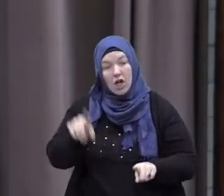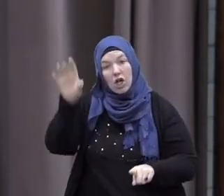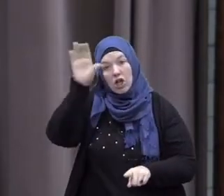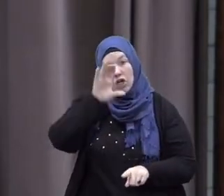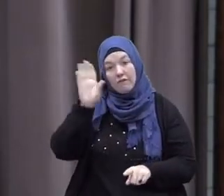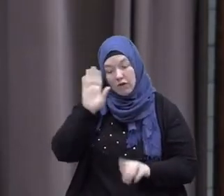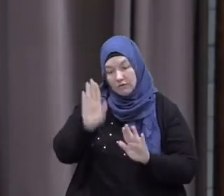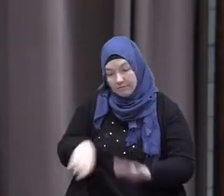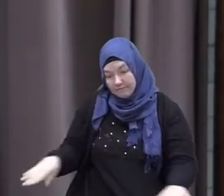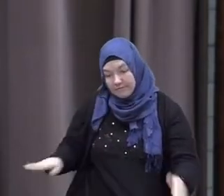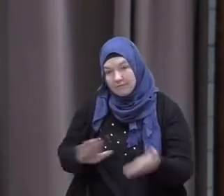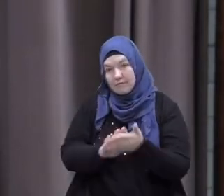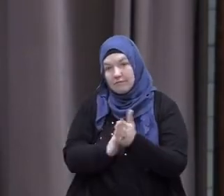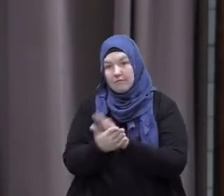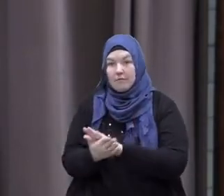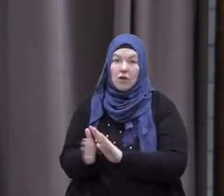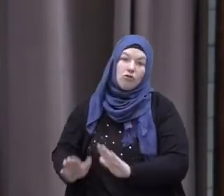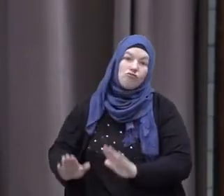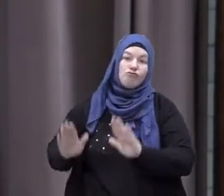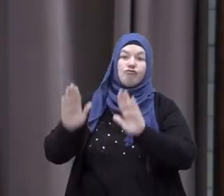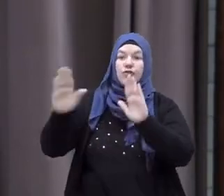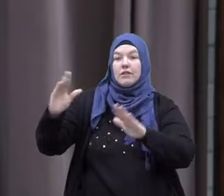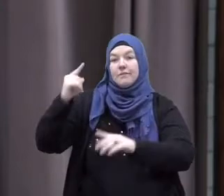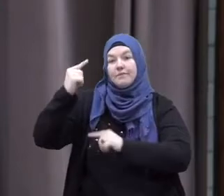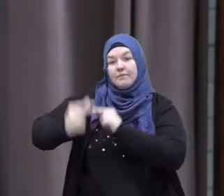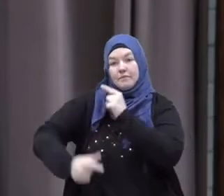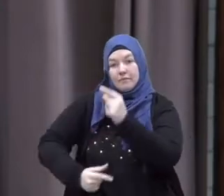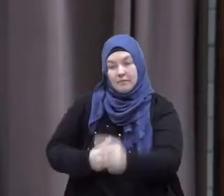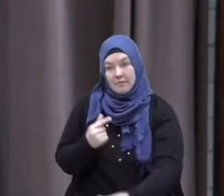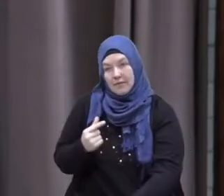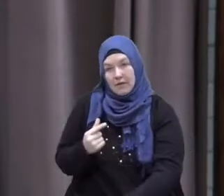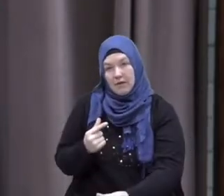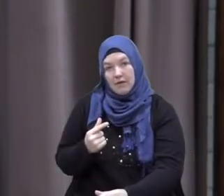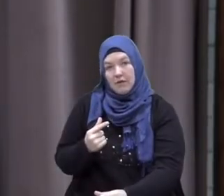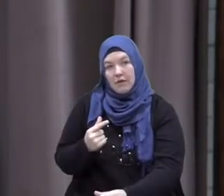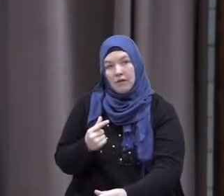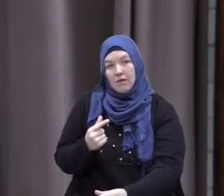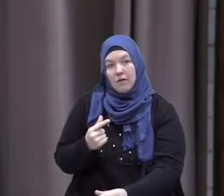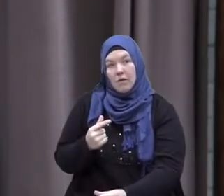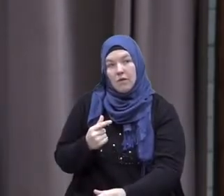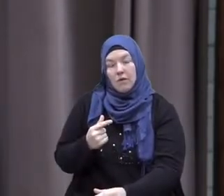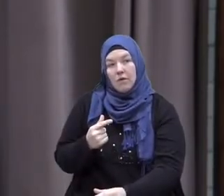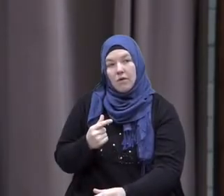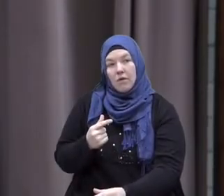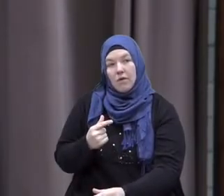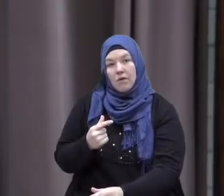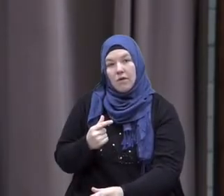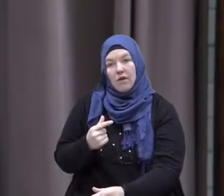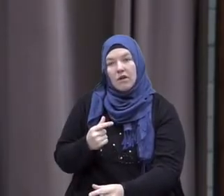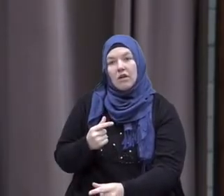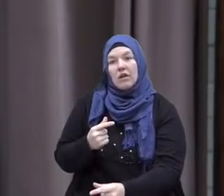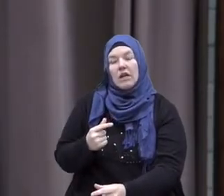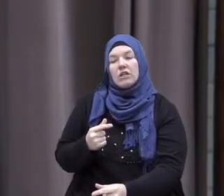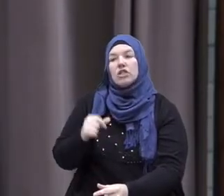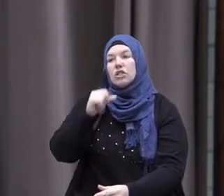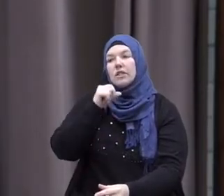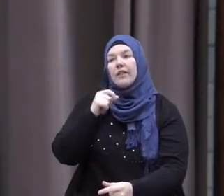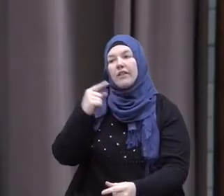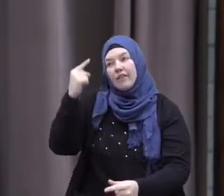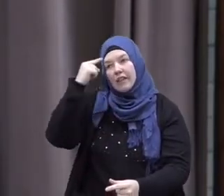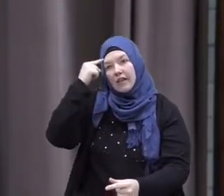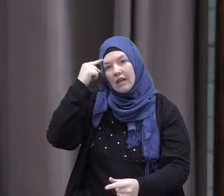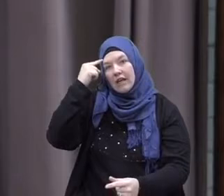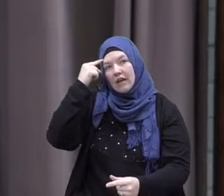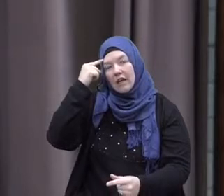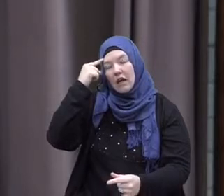our children to be the great generation, we are giving up on ourselves to be a great generation. And